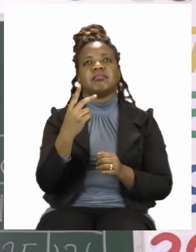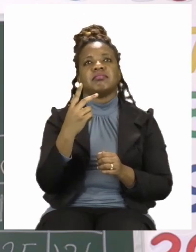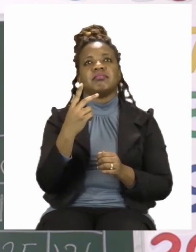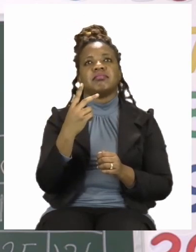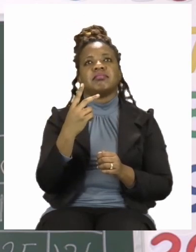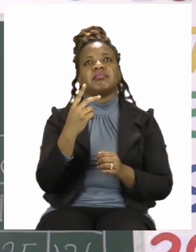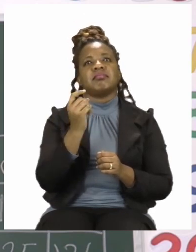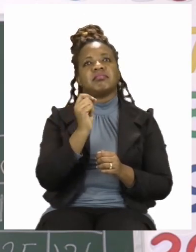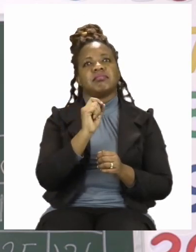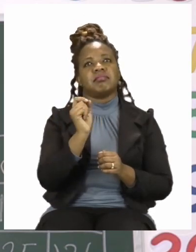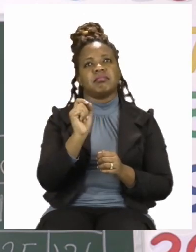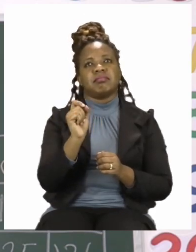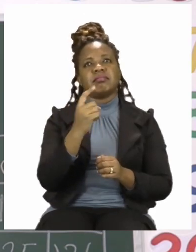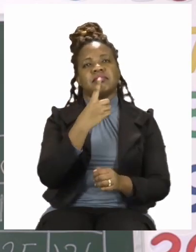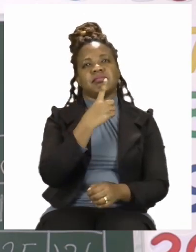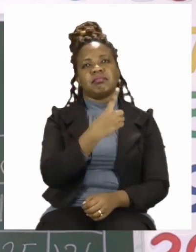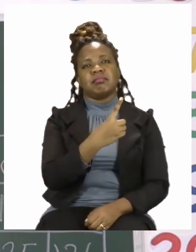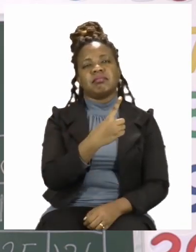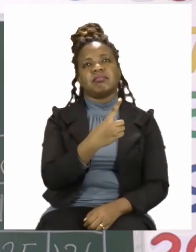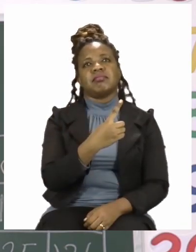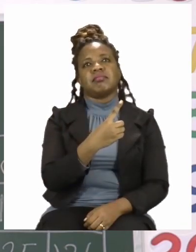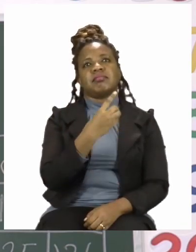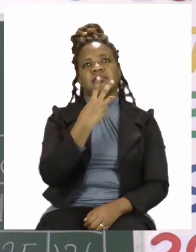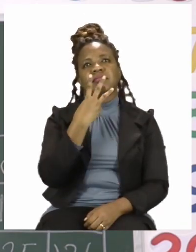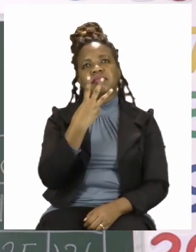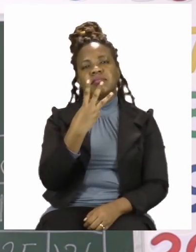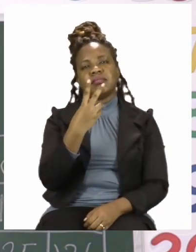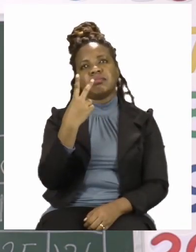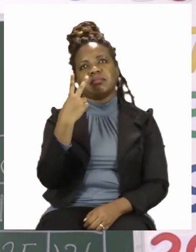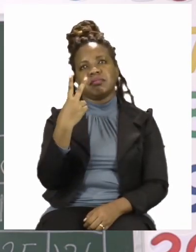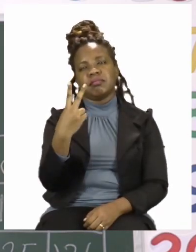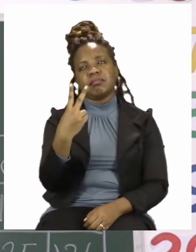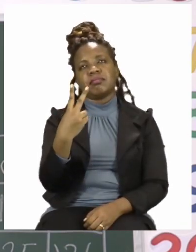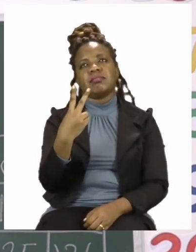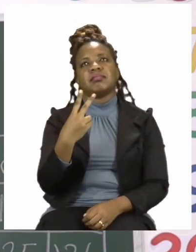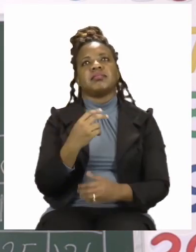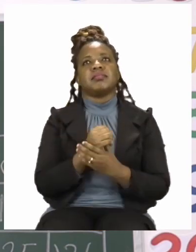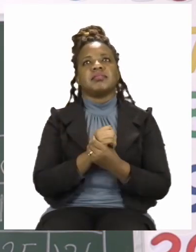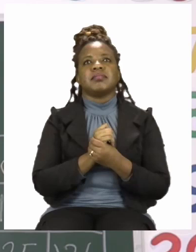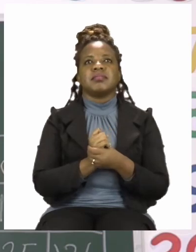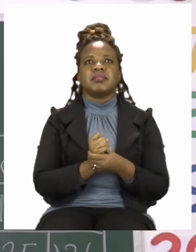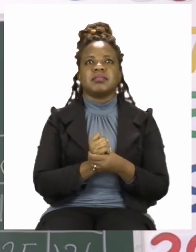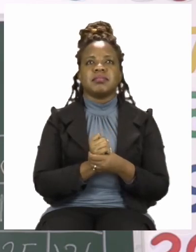133. So that means our missing number here is